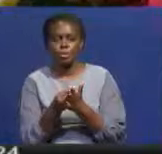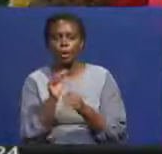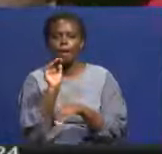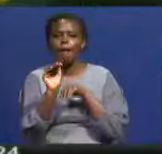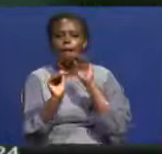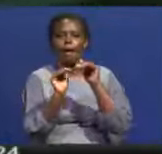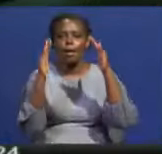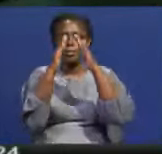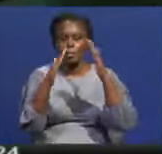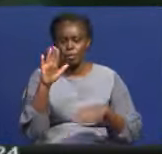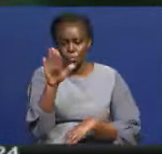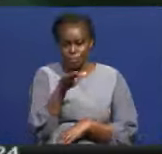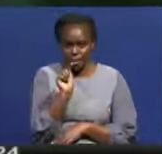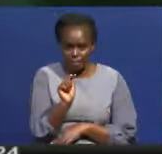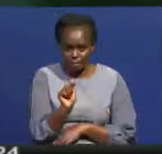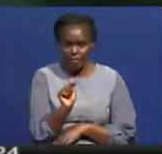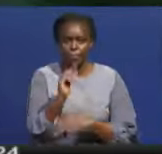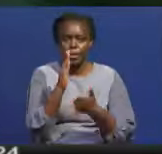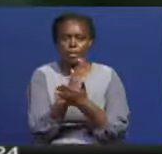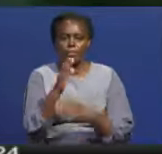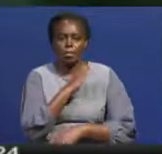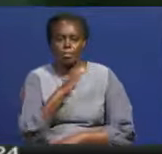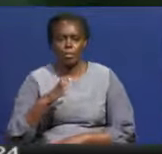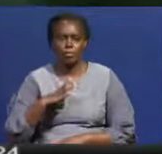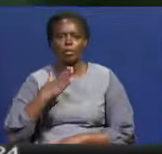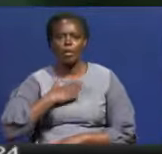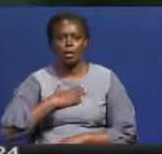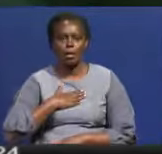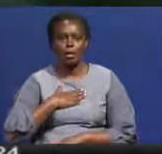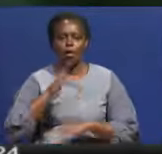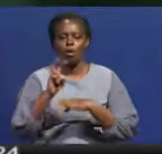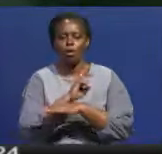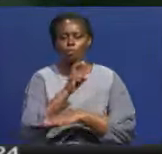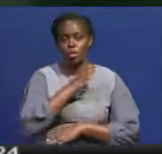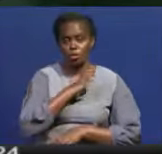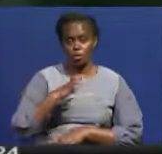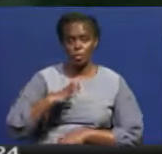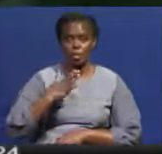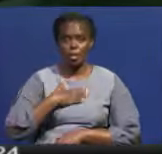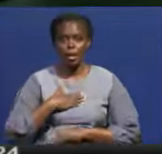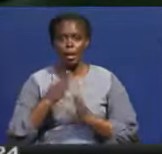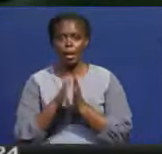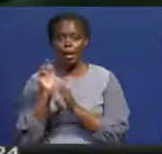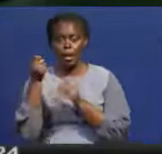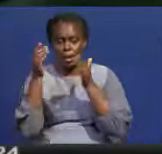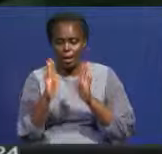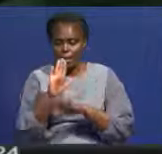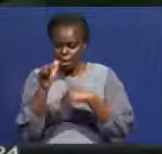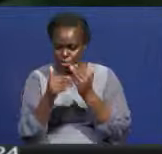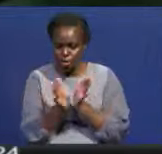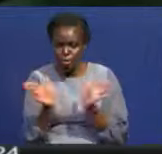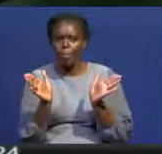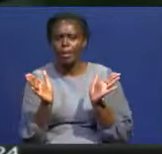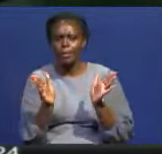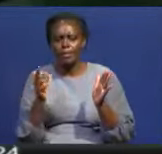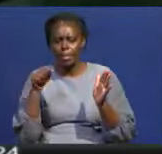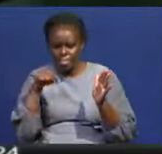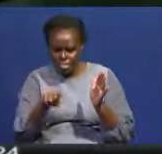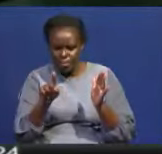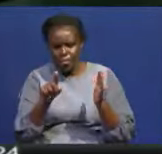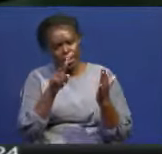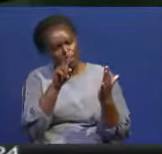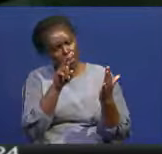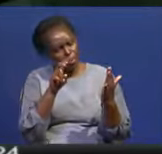request this House, our departmental committees and our oversight committees and Kenyans in the public to interrogate